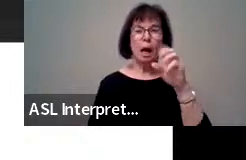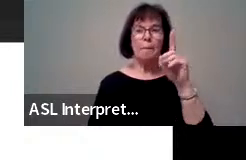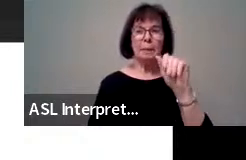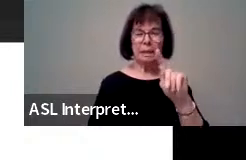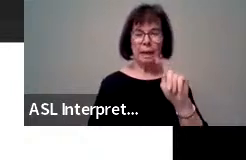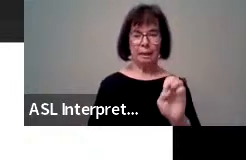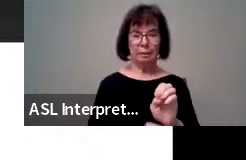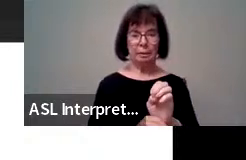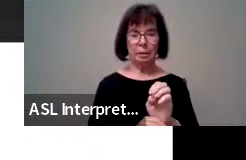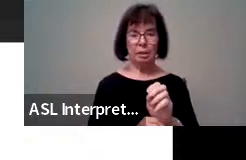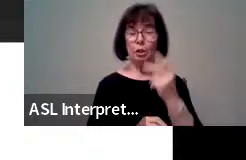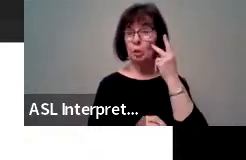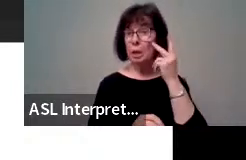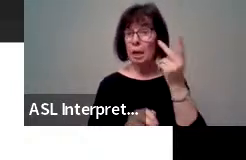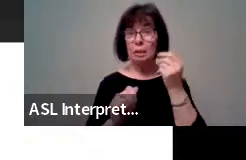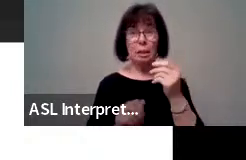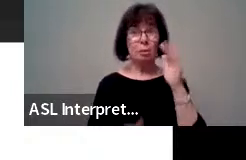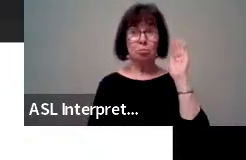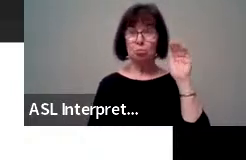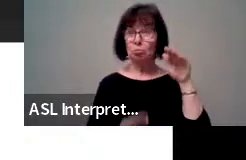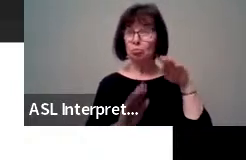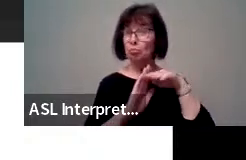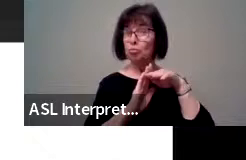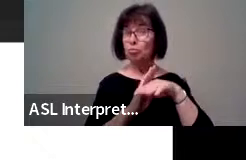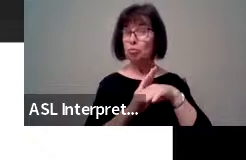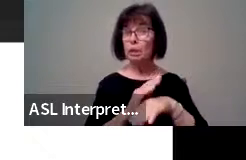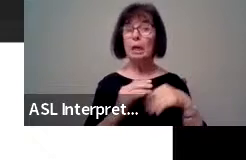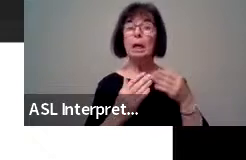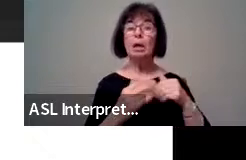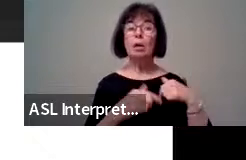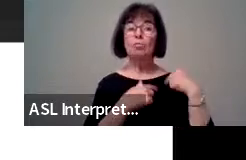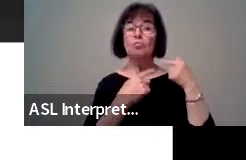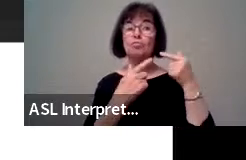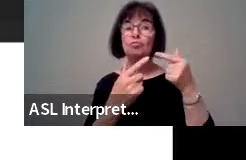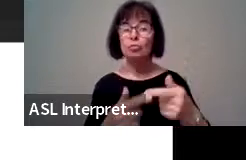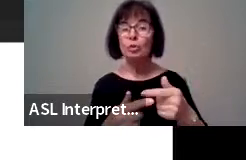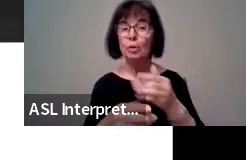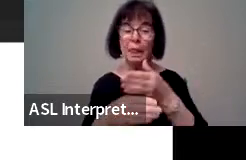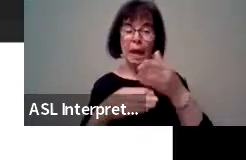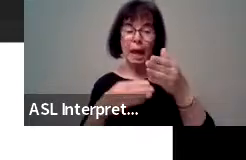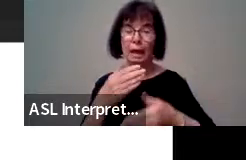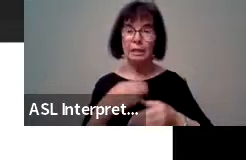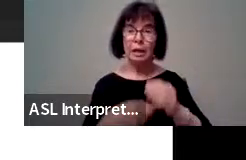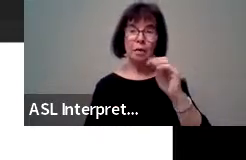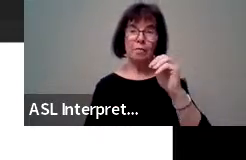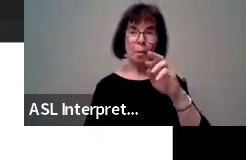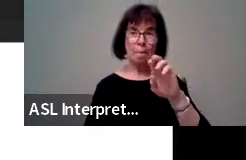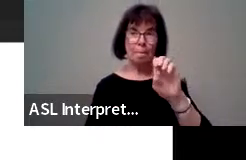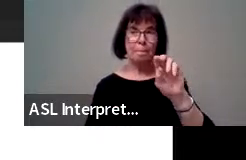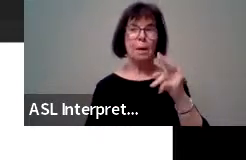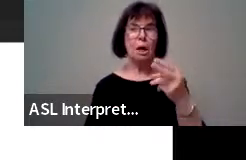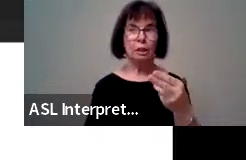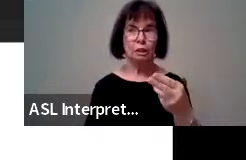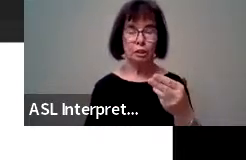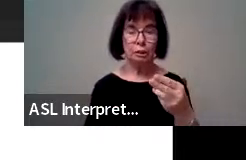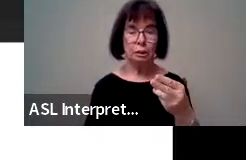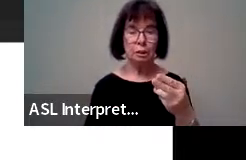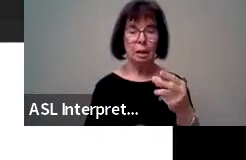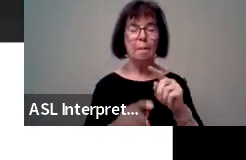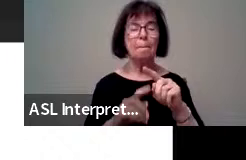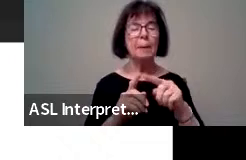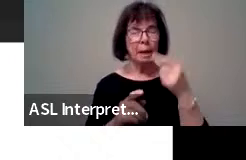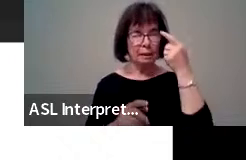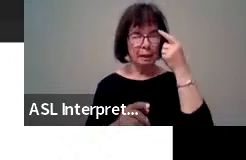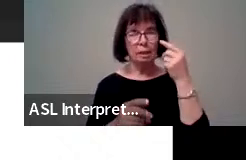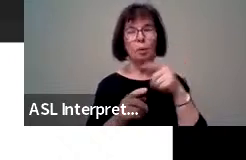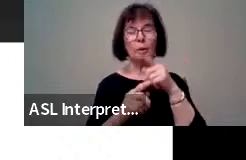really quite quiet up through the end of March. But I do think when we revise this